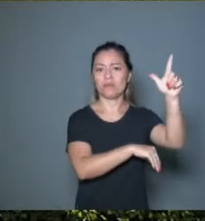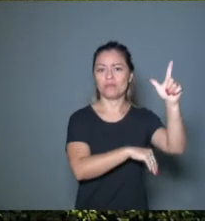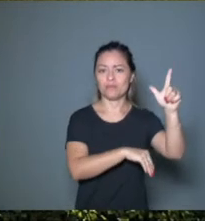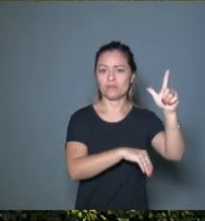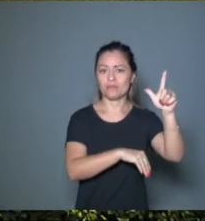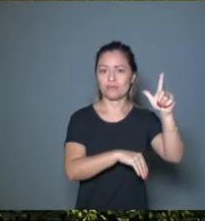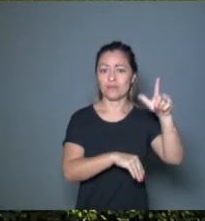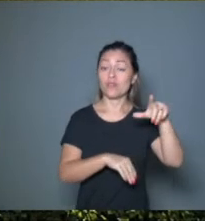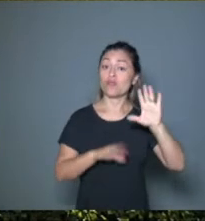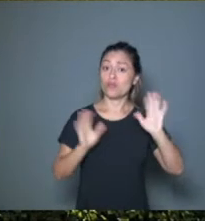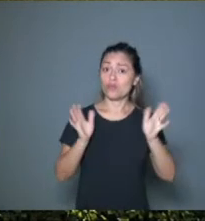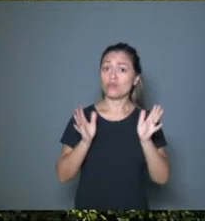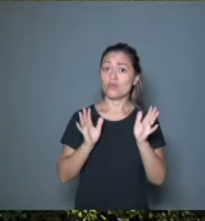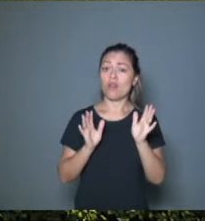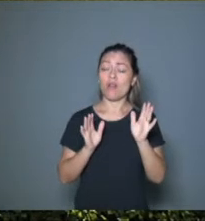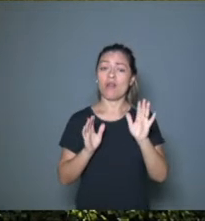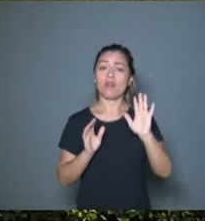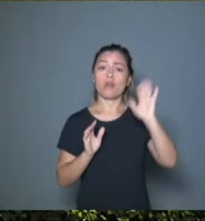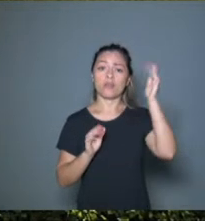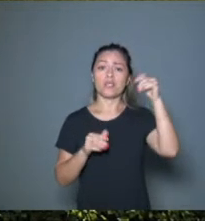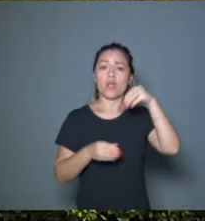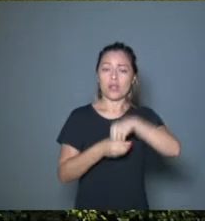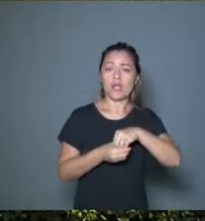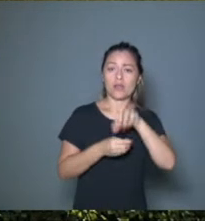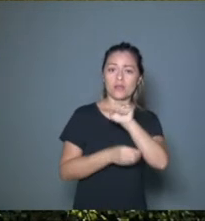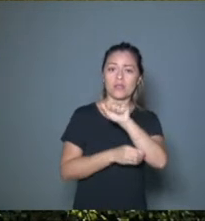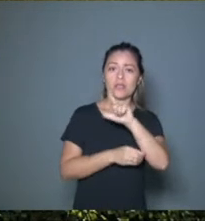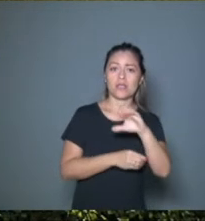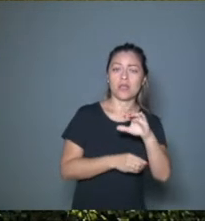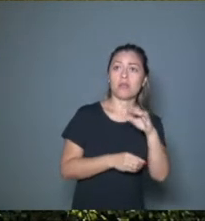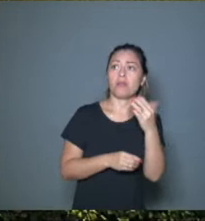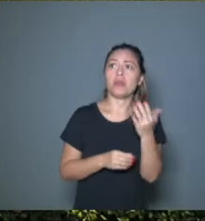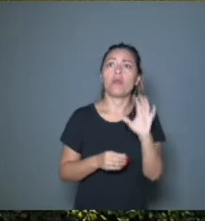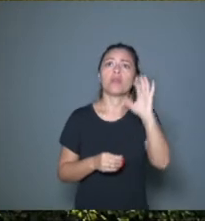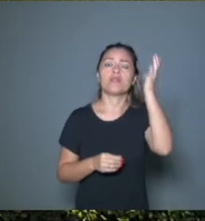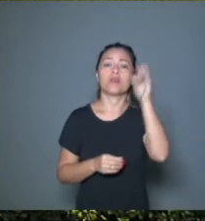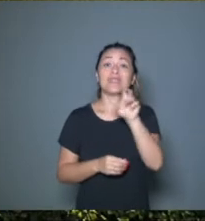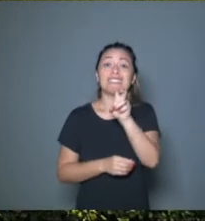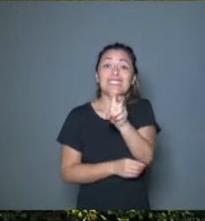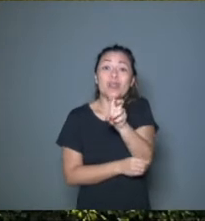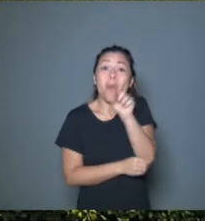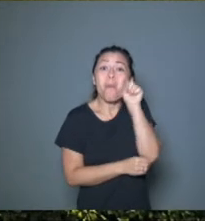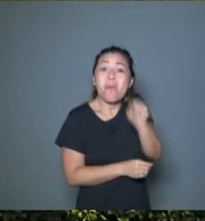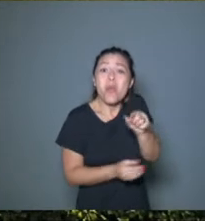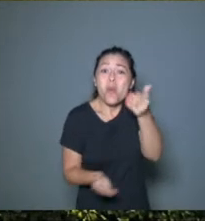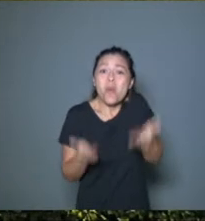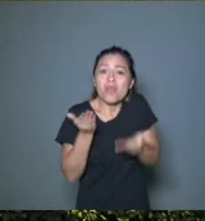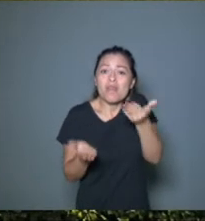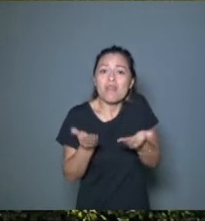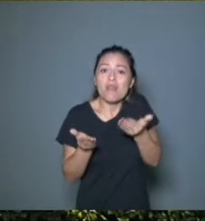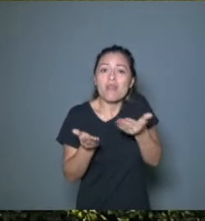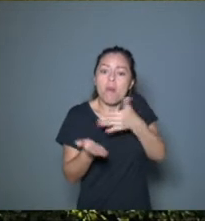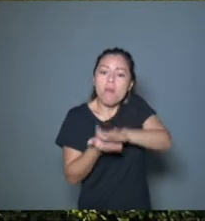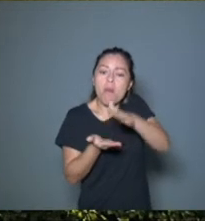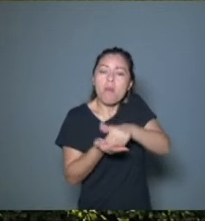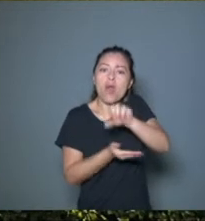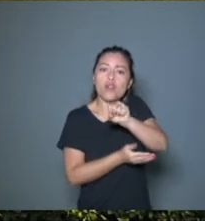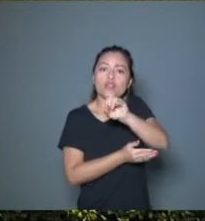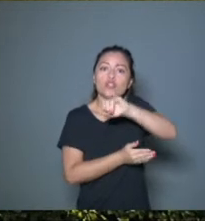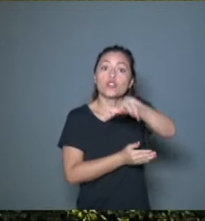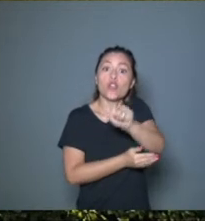per year. There are some cases, an internal benchmark, where we produce 5 tons of